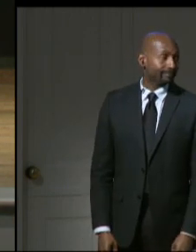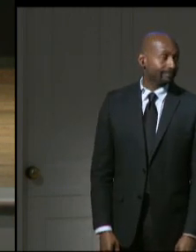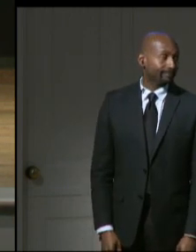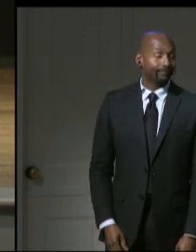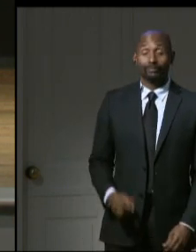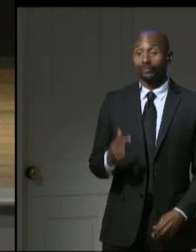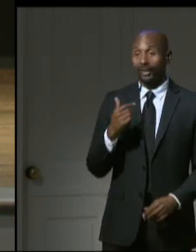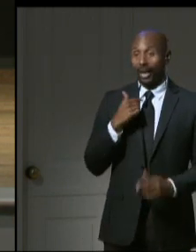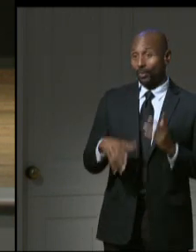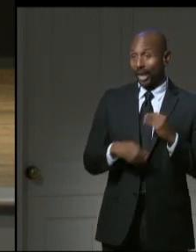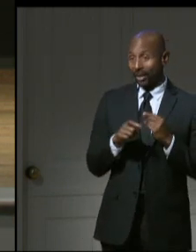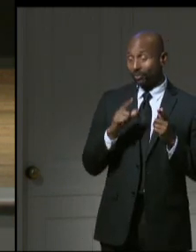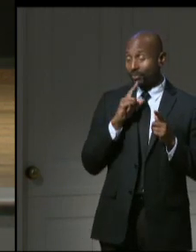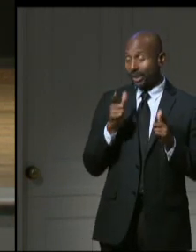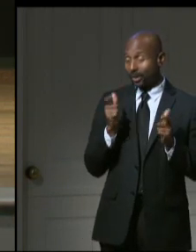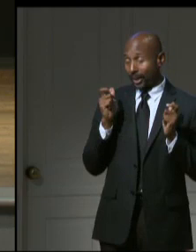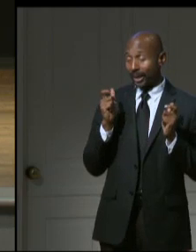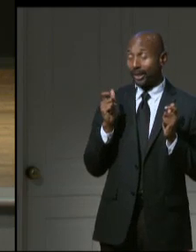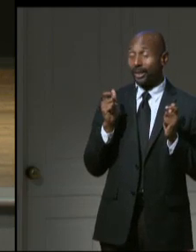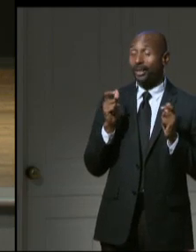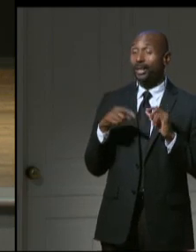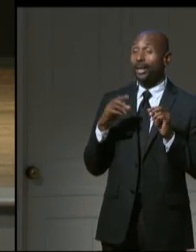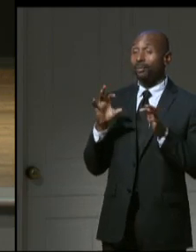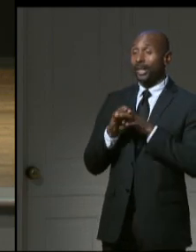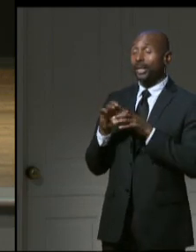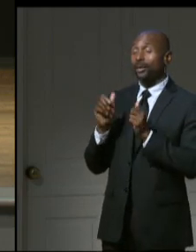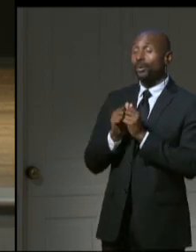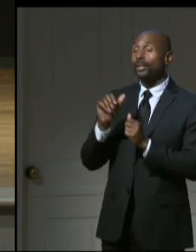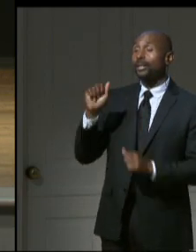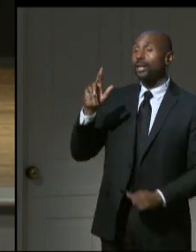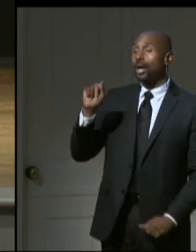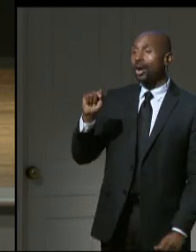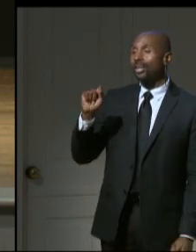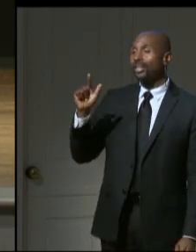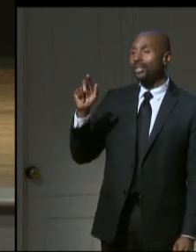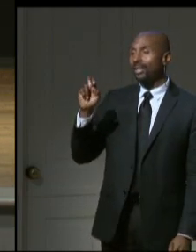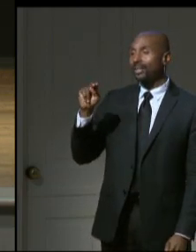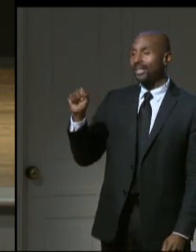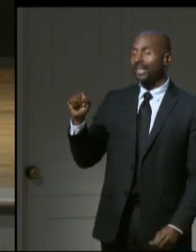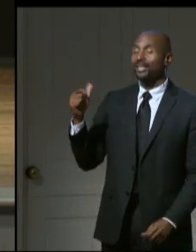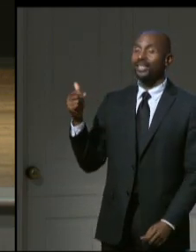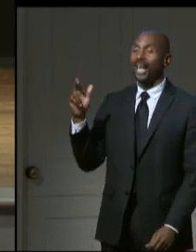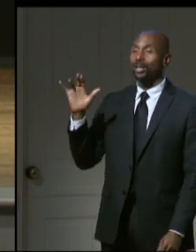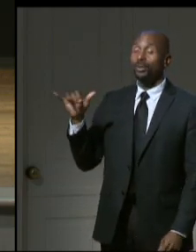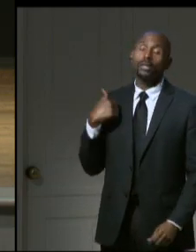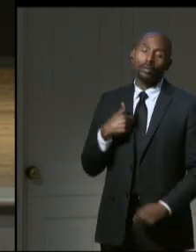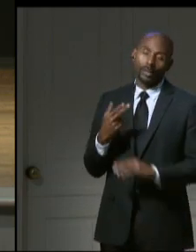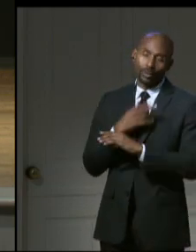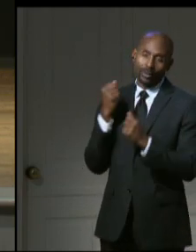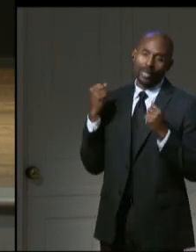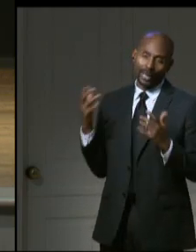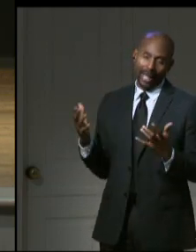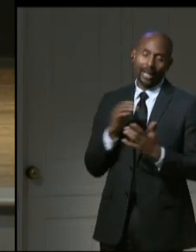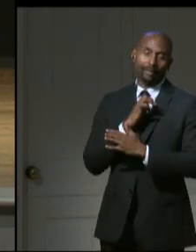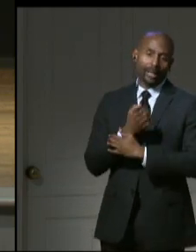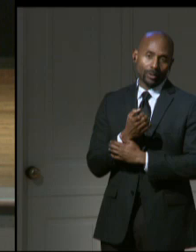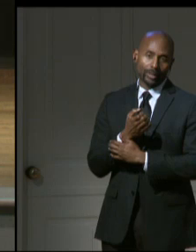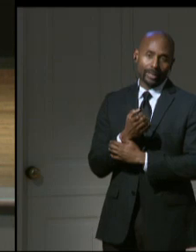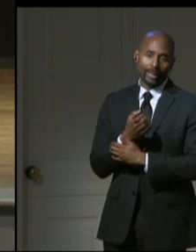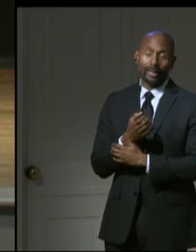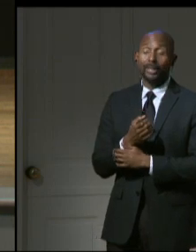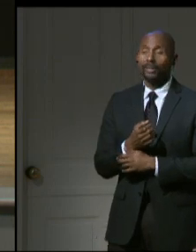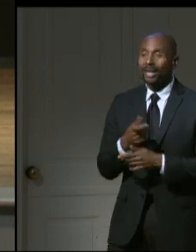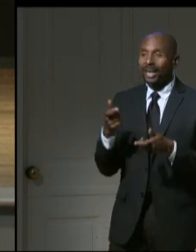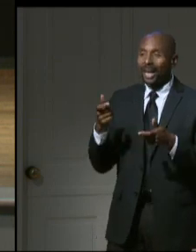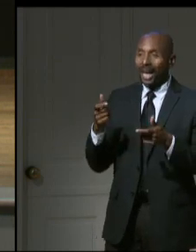I'll just say quickly regarding Artland Gallery is we've spent a lot of energy, like how do you get people